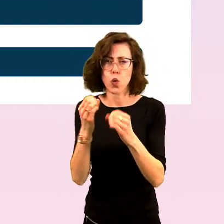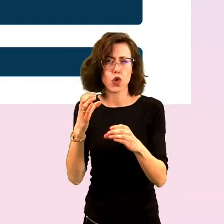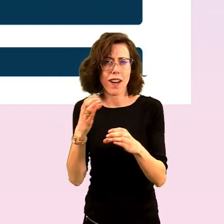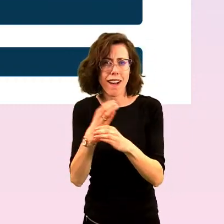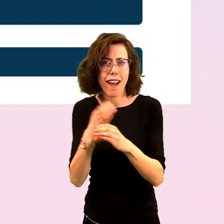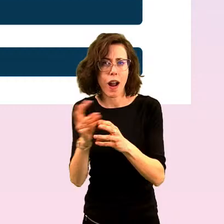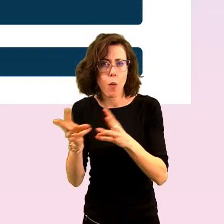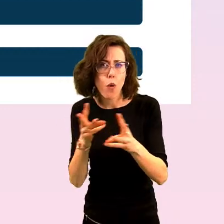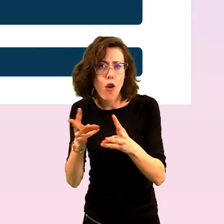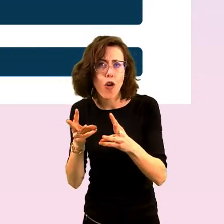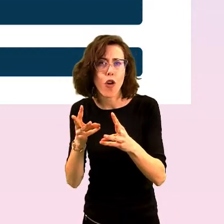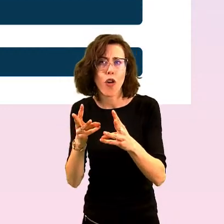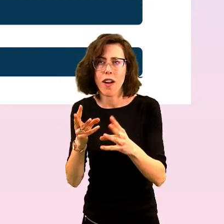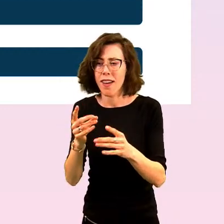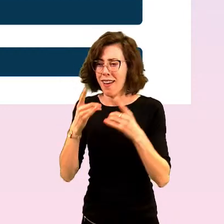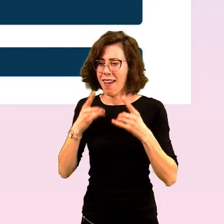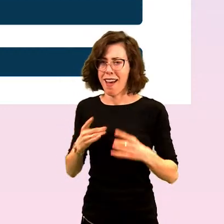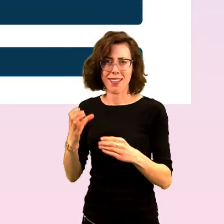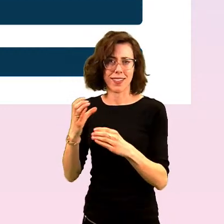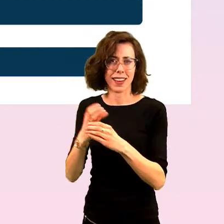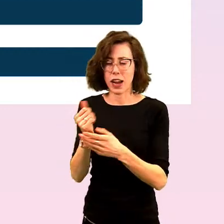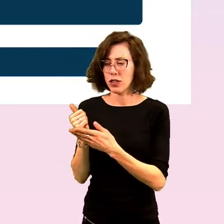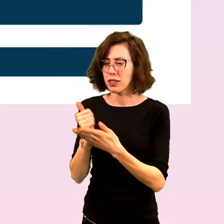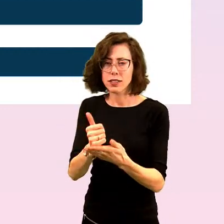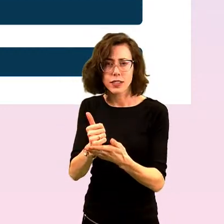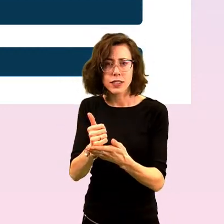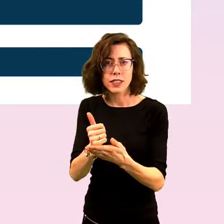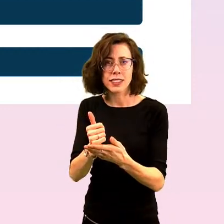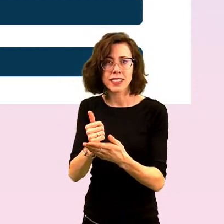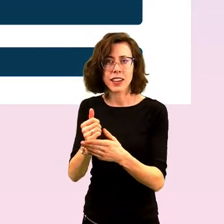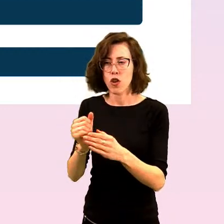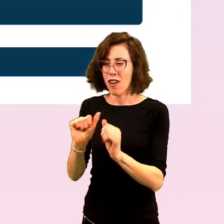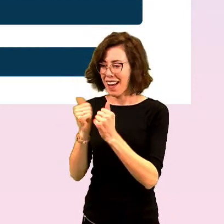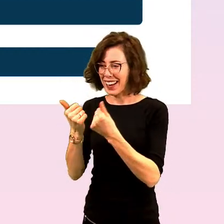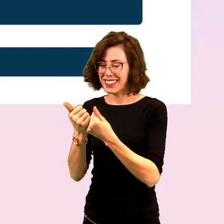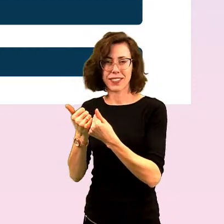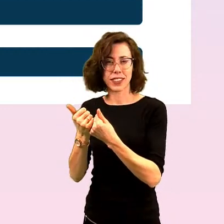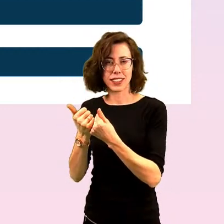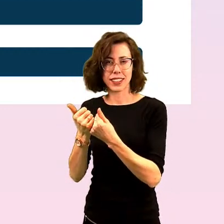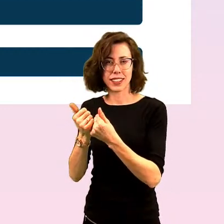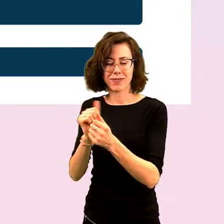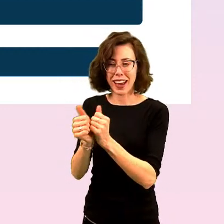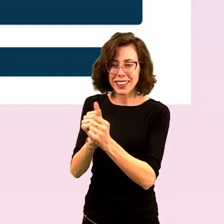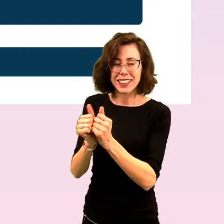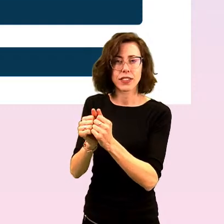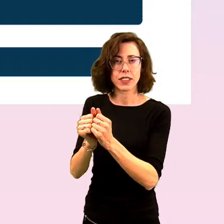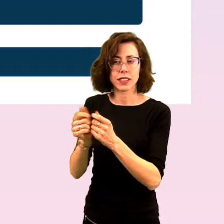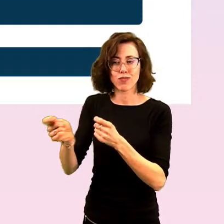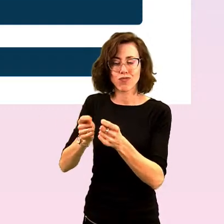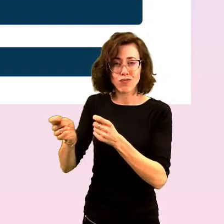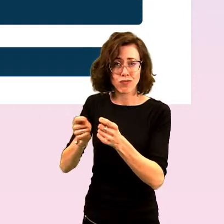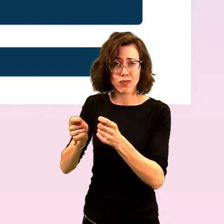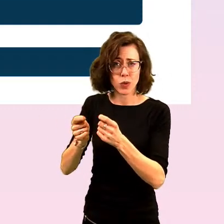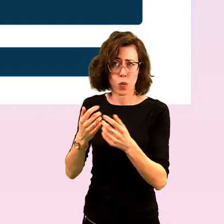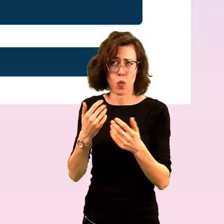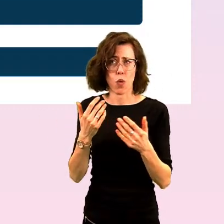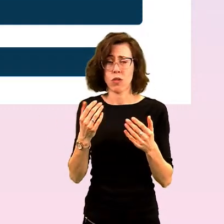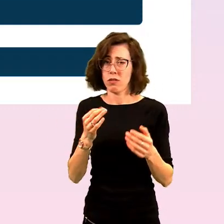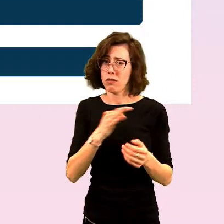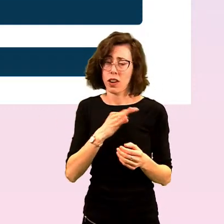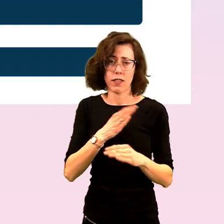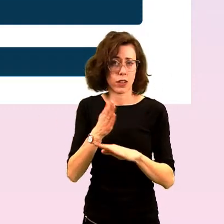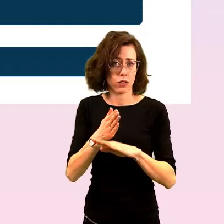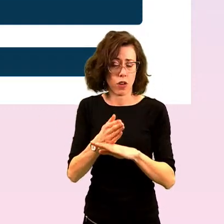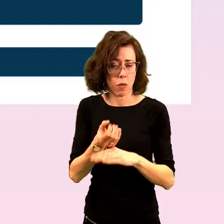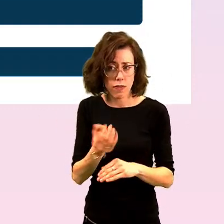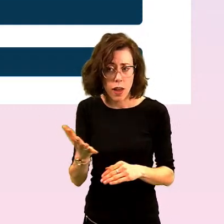workers, healthcare assistants, activity coordinators. So there's some really, really good jobs that are there. So just